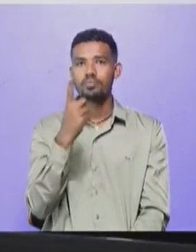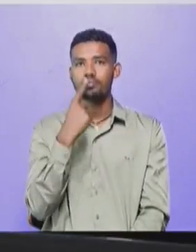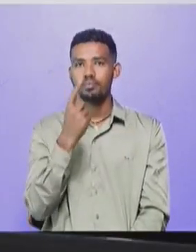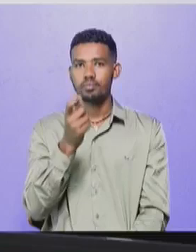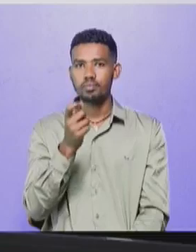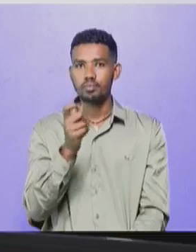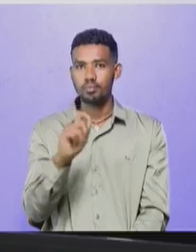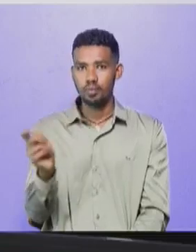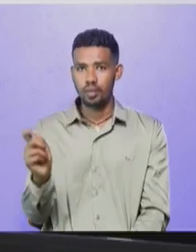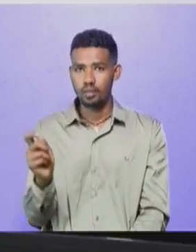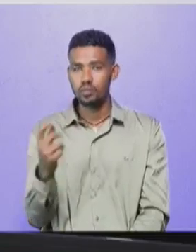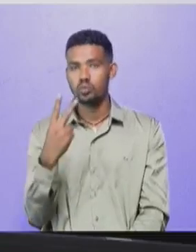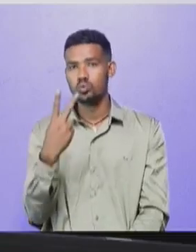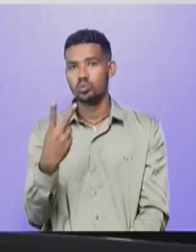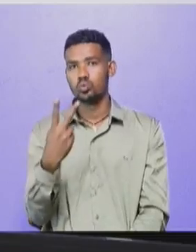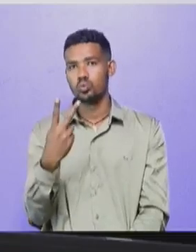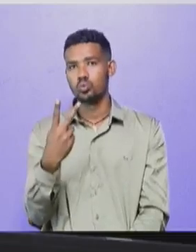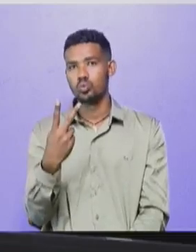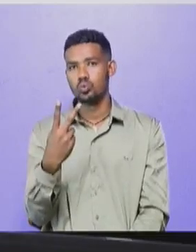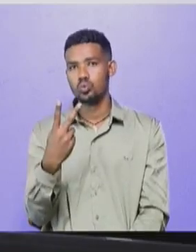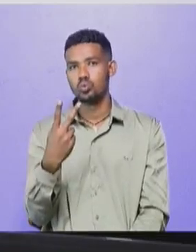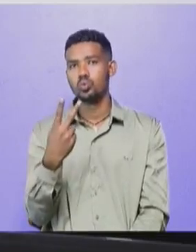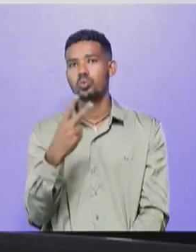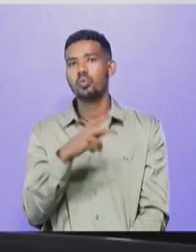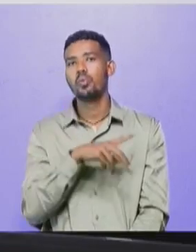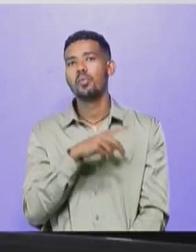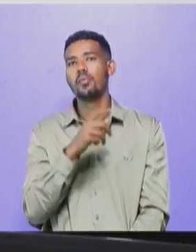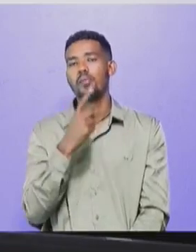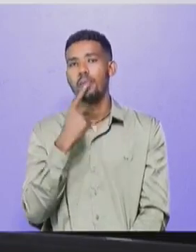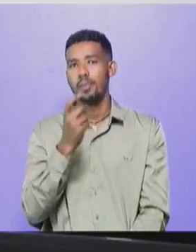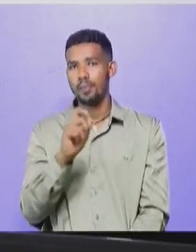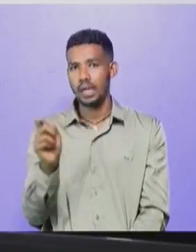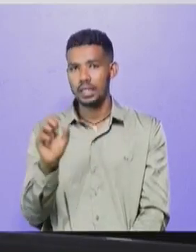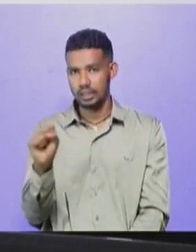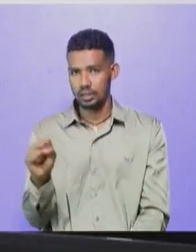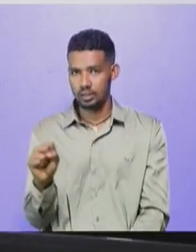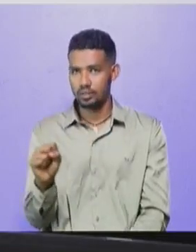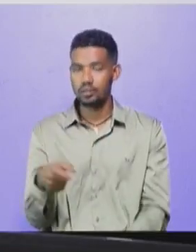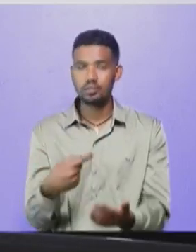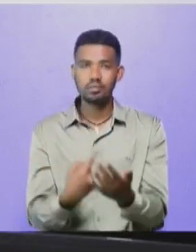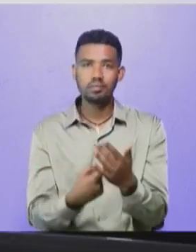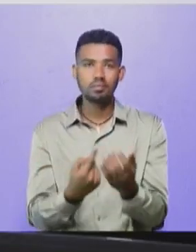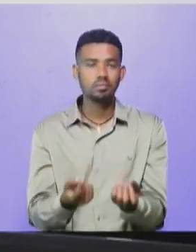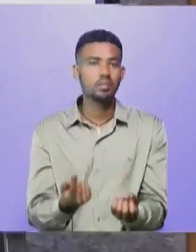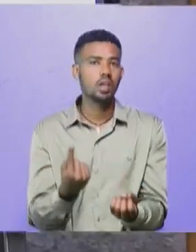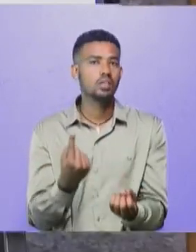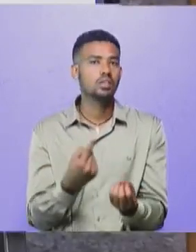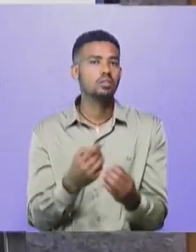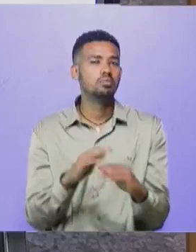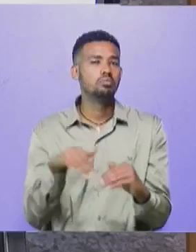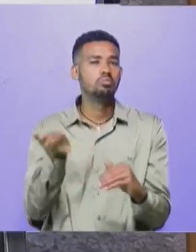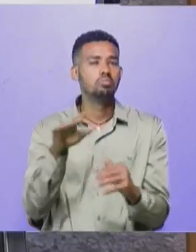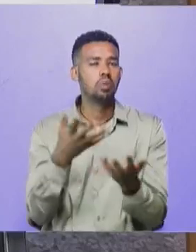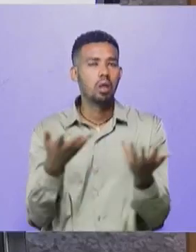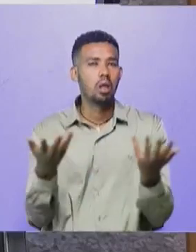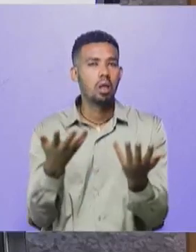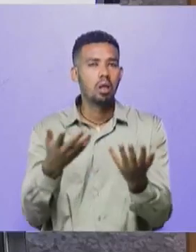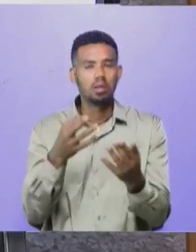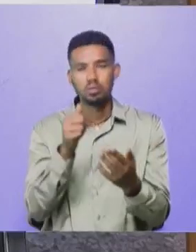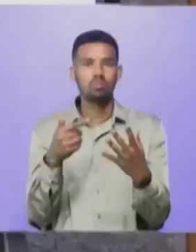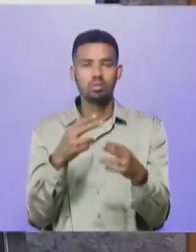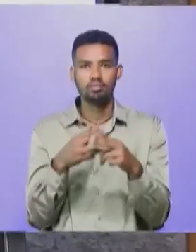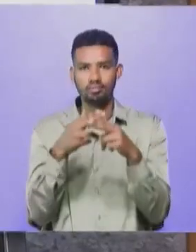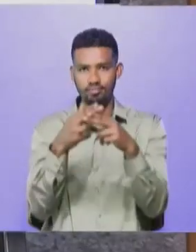pens. Every nouns more than one, it's called plural nouns. Let us